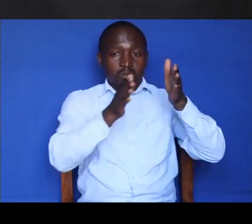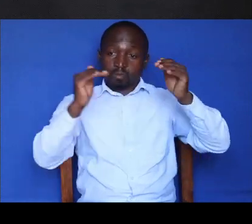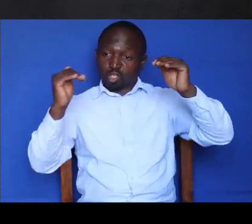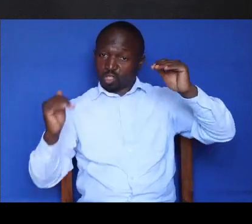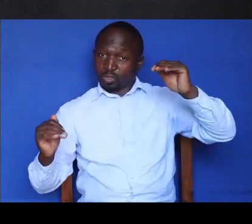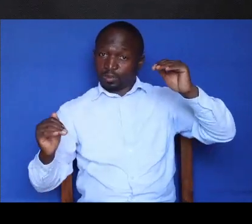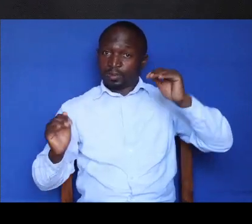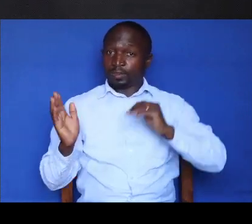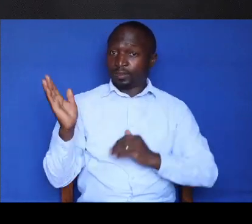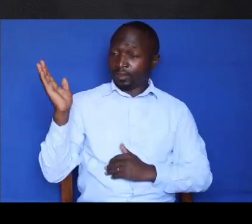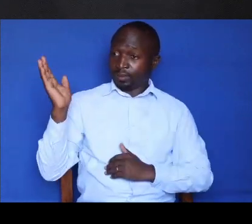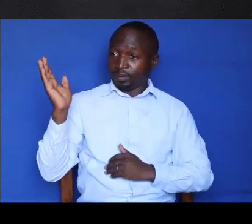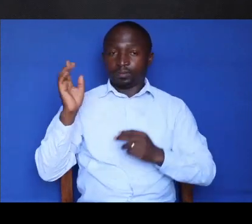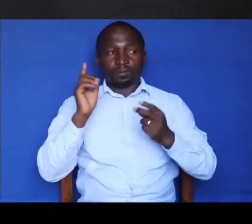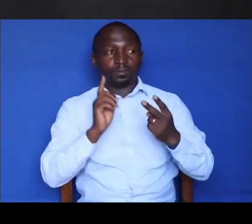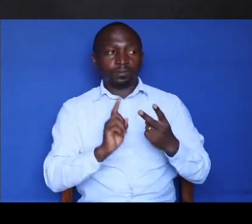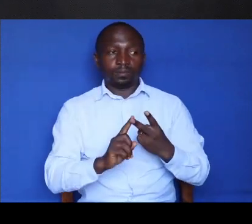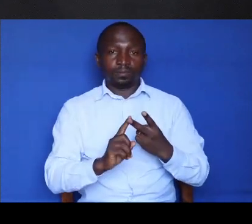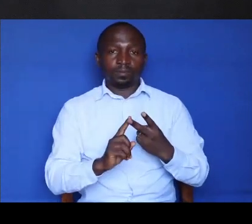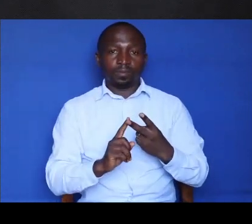are considerably